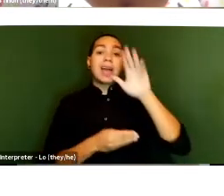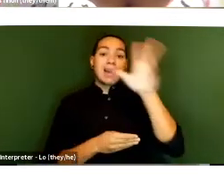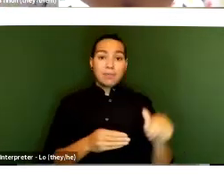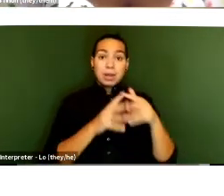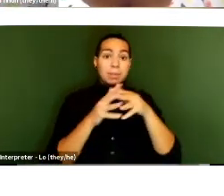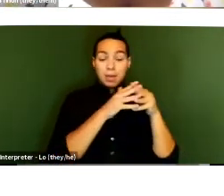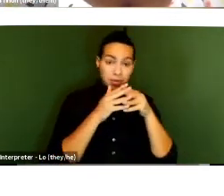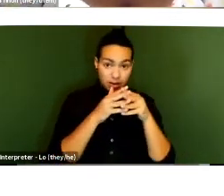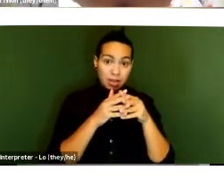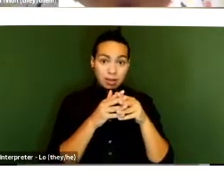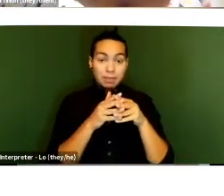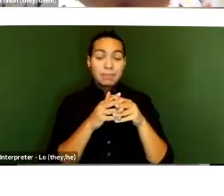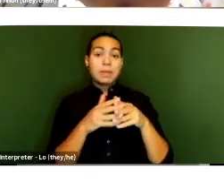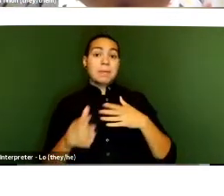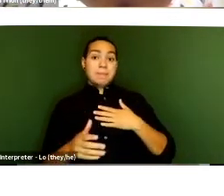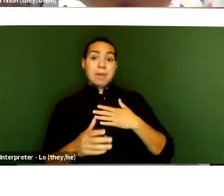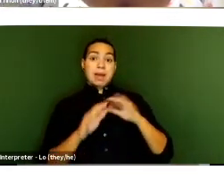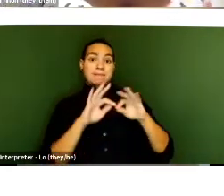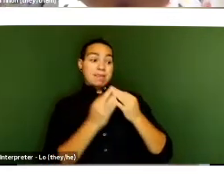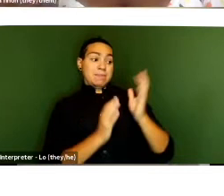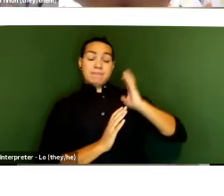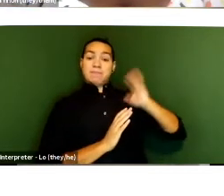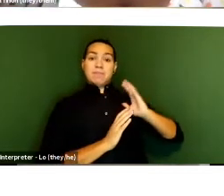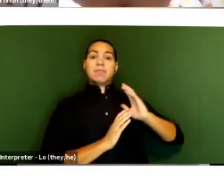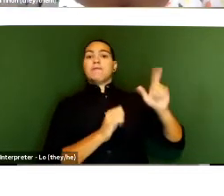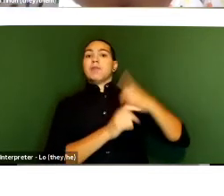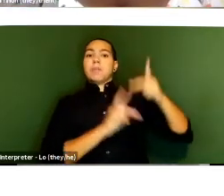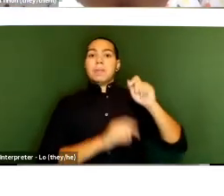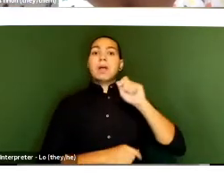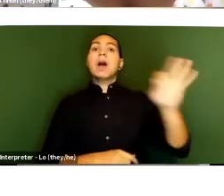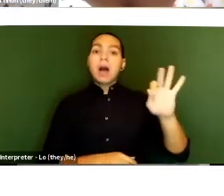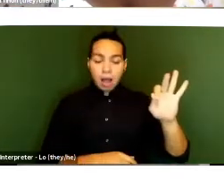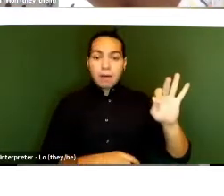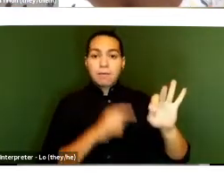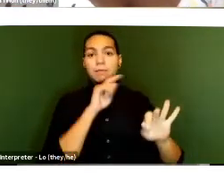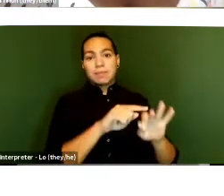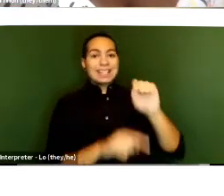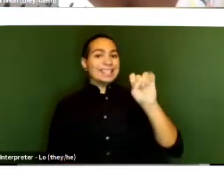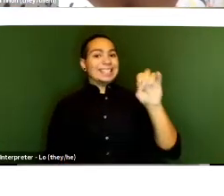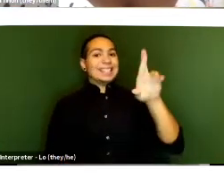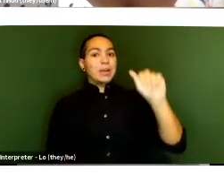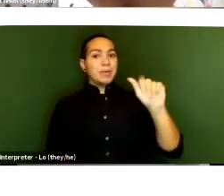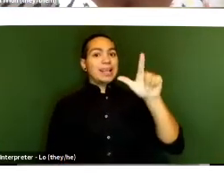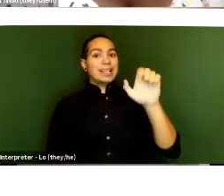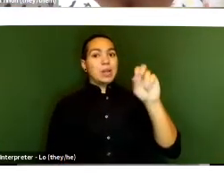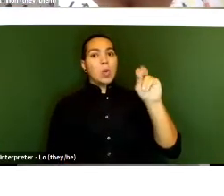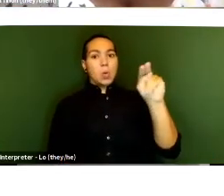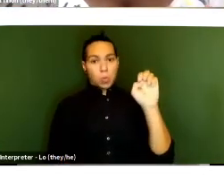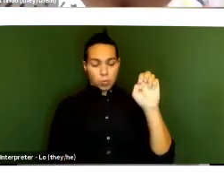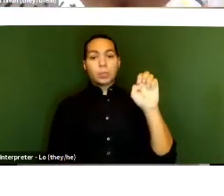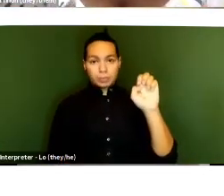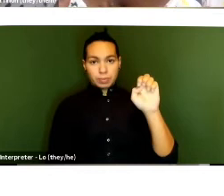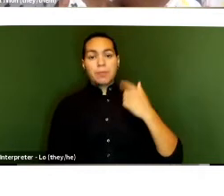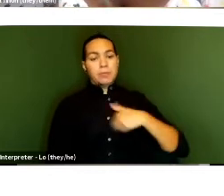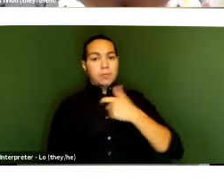land now known as Sierra Leone. I'm Shabro, Mende, and Kono primarily. I really want to thank you